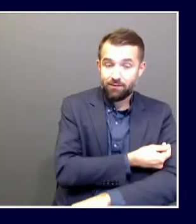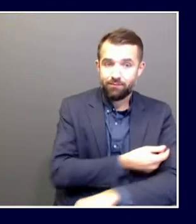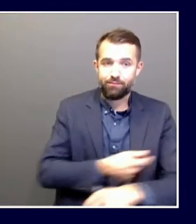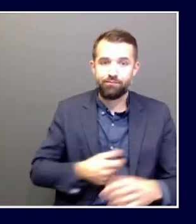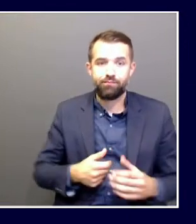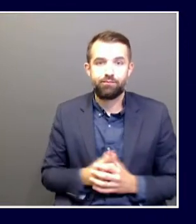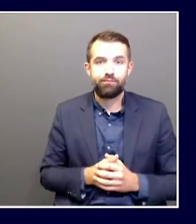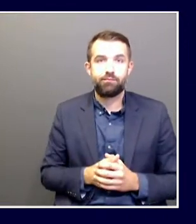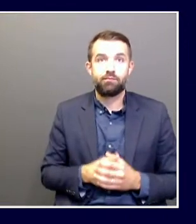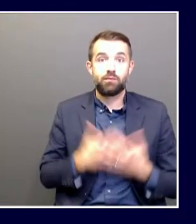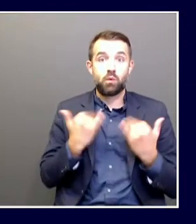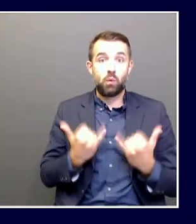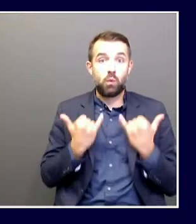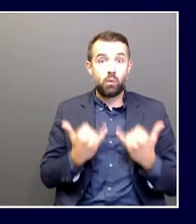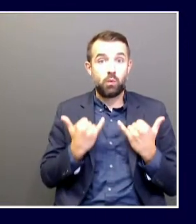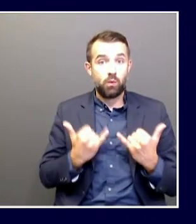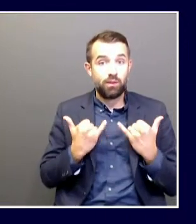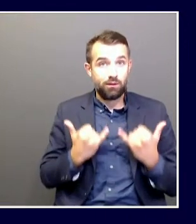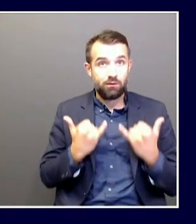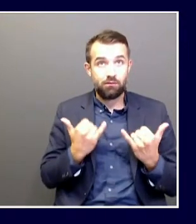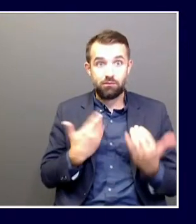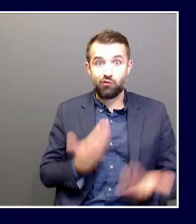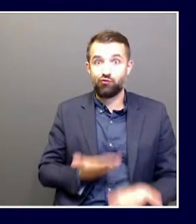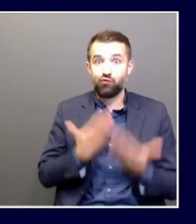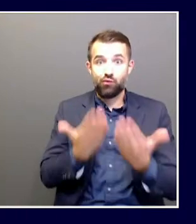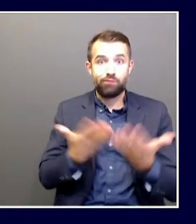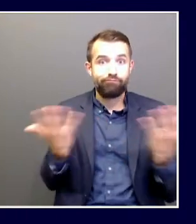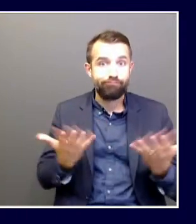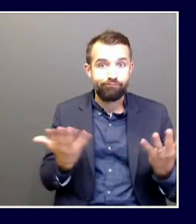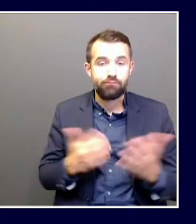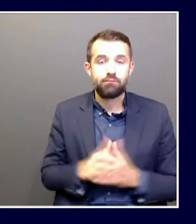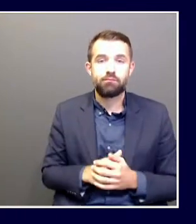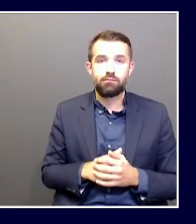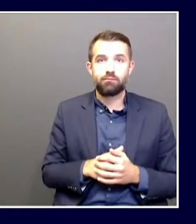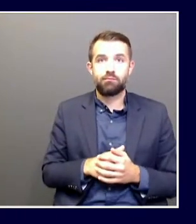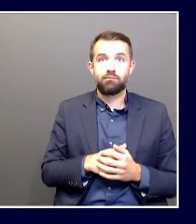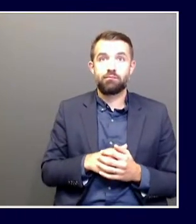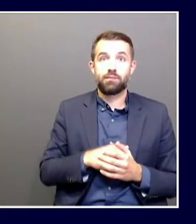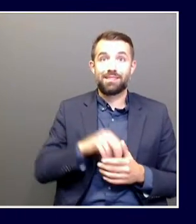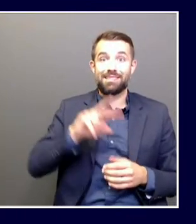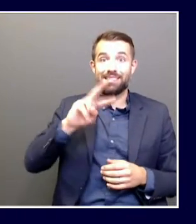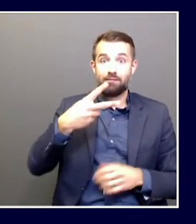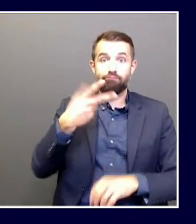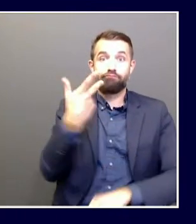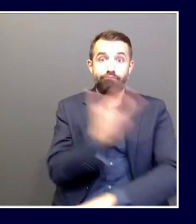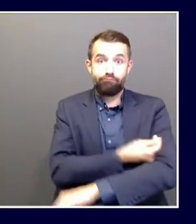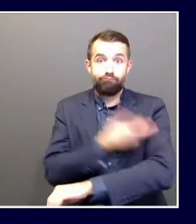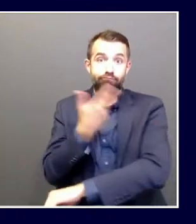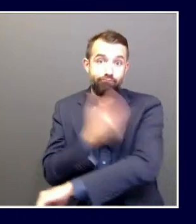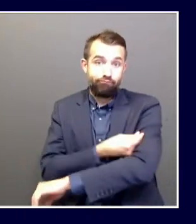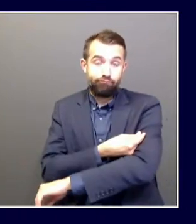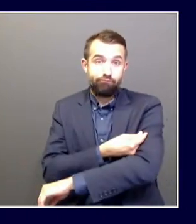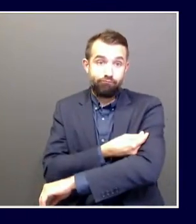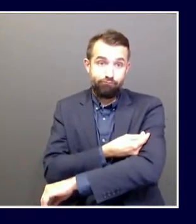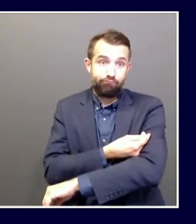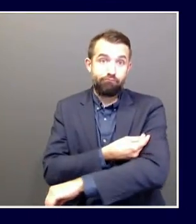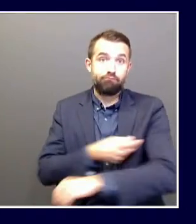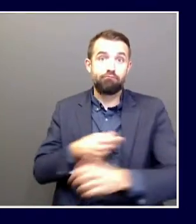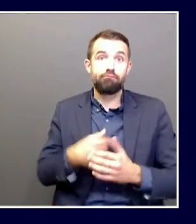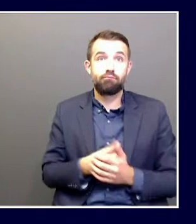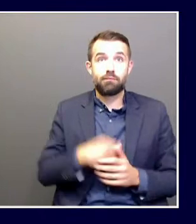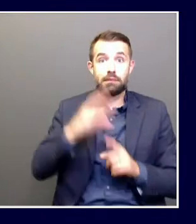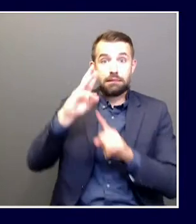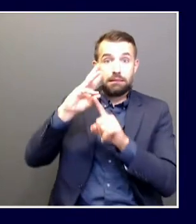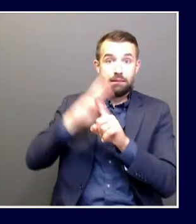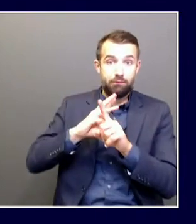shot 6 months after they got their second shot. Of either right now, it's just Pfizer, but that may change in the near future. With